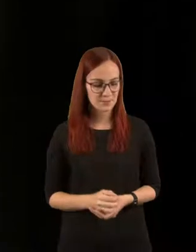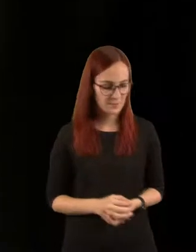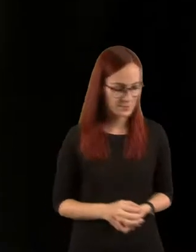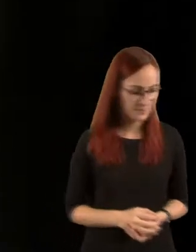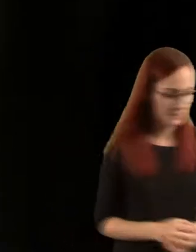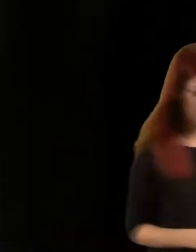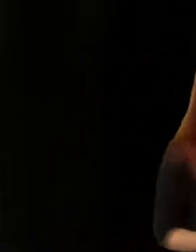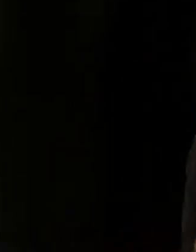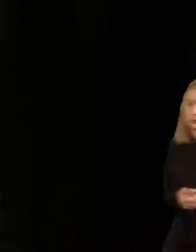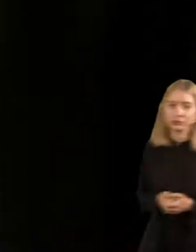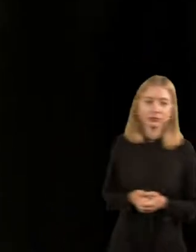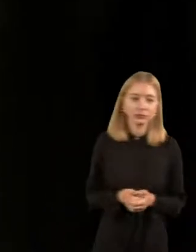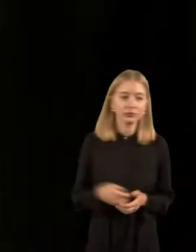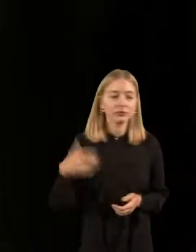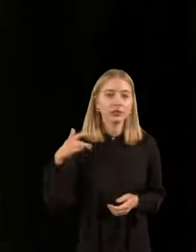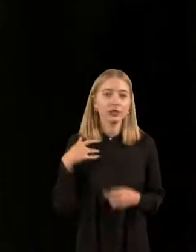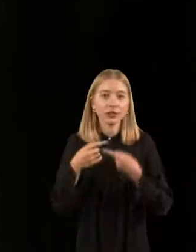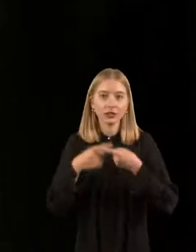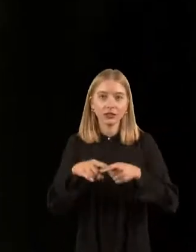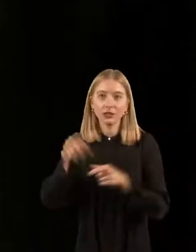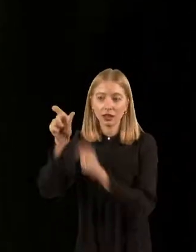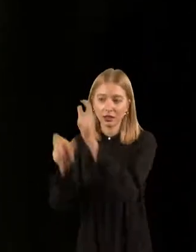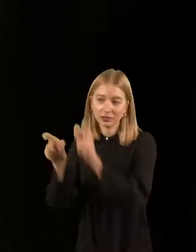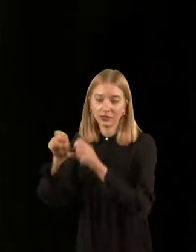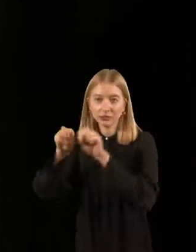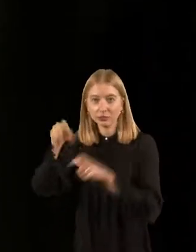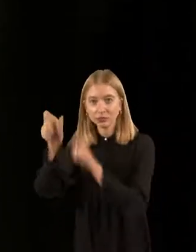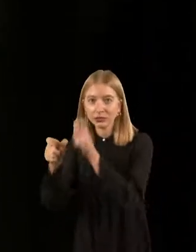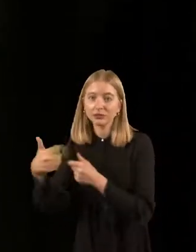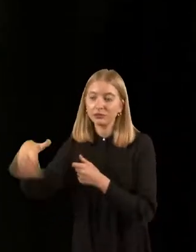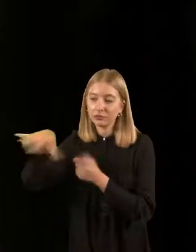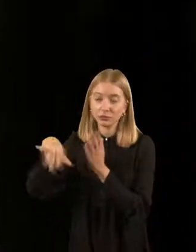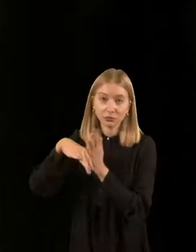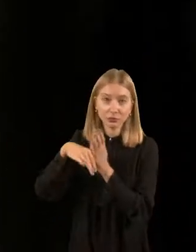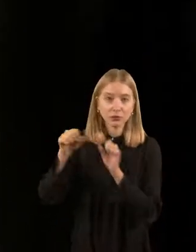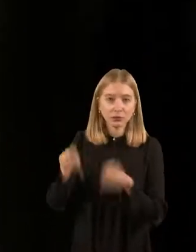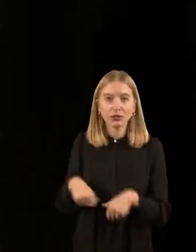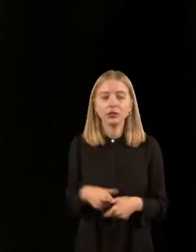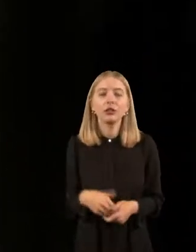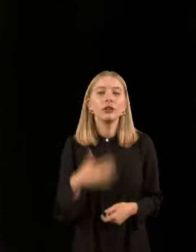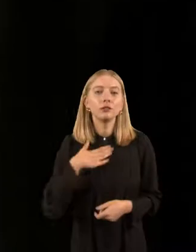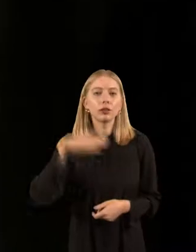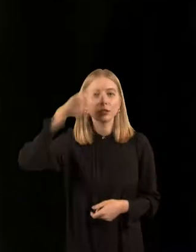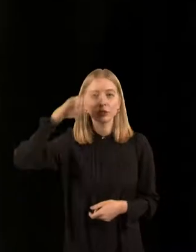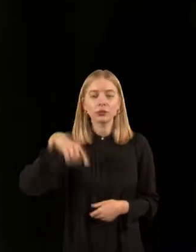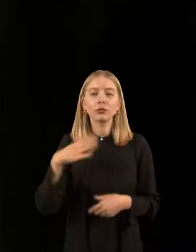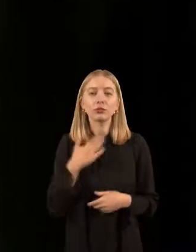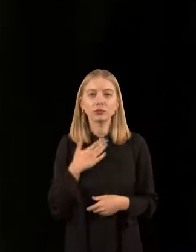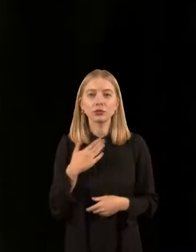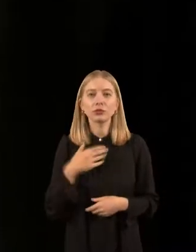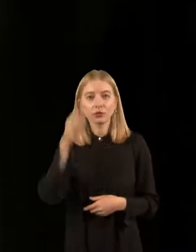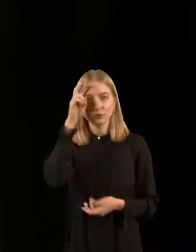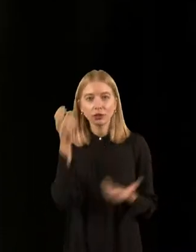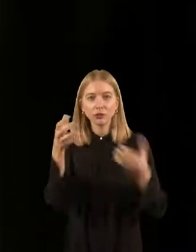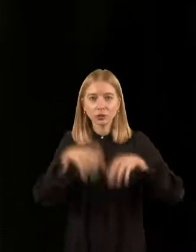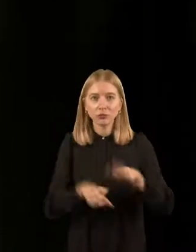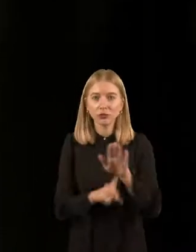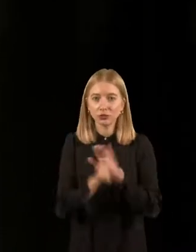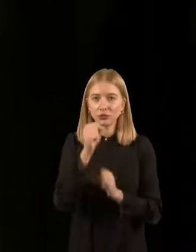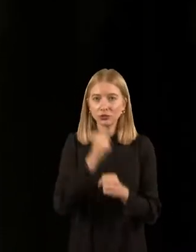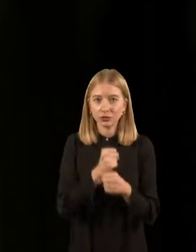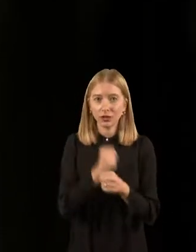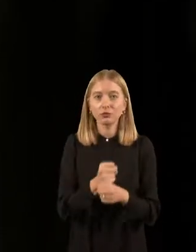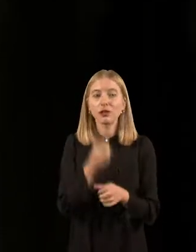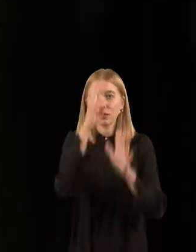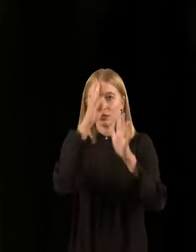how we are planning to implement them. Now, I would like my slides on the screen. Well, our government, as